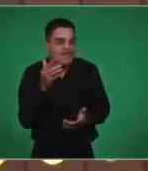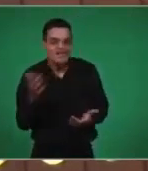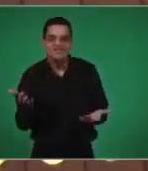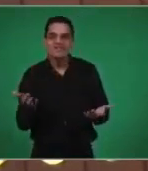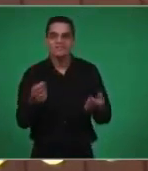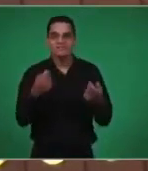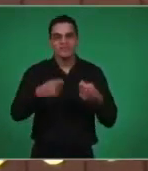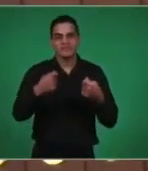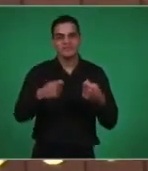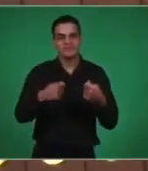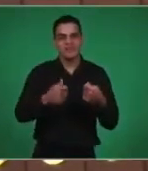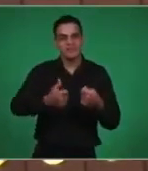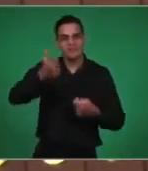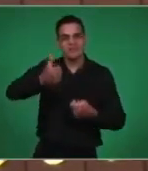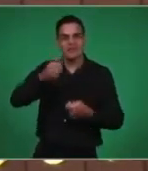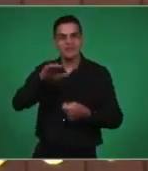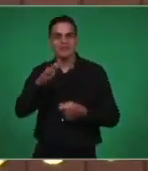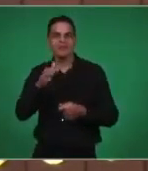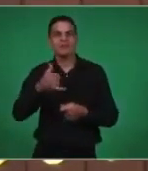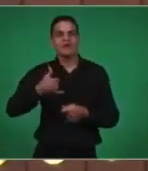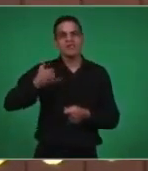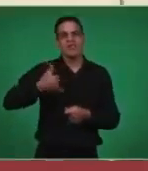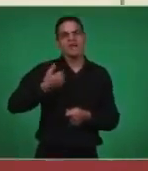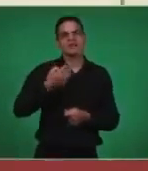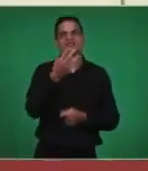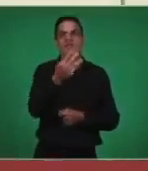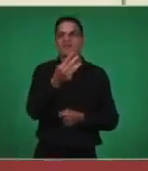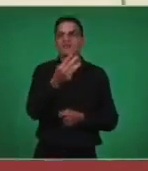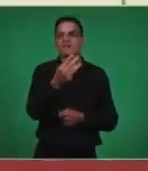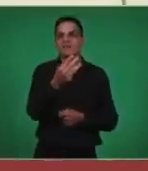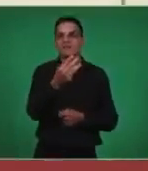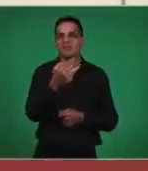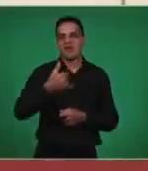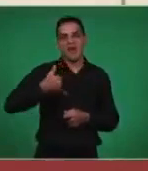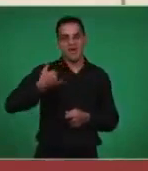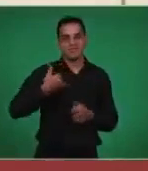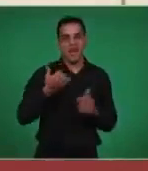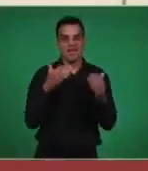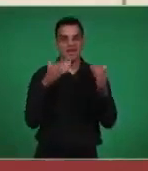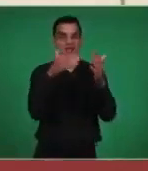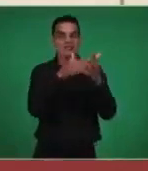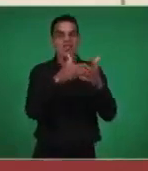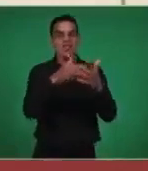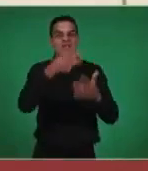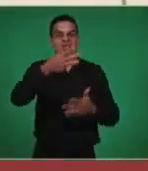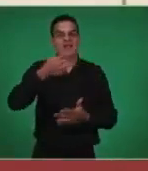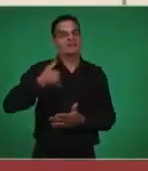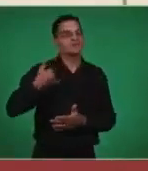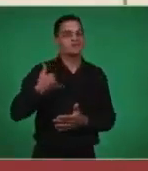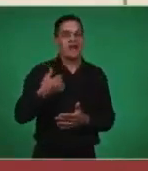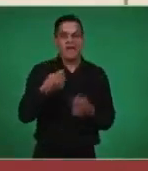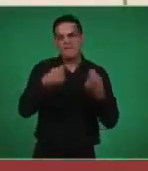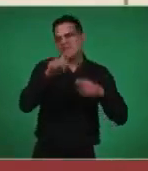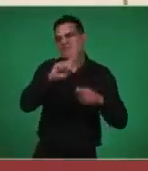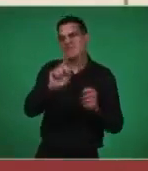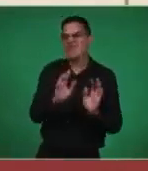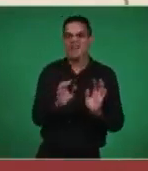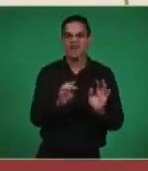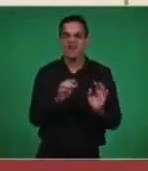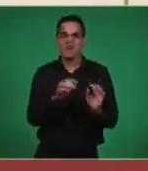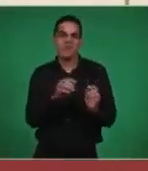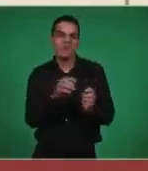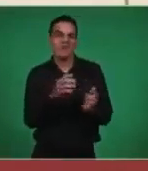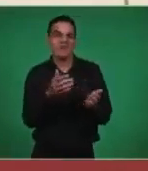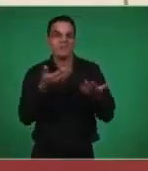maturity. The first neural development is up to 3 years of age. Until 3 years of age,